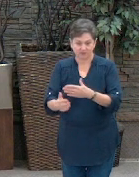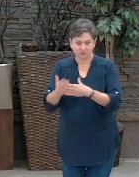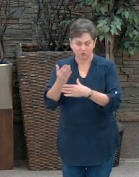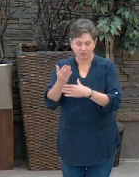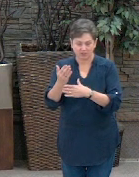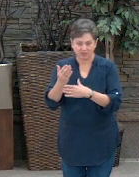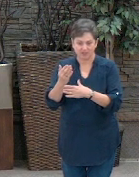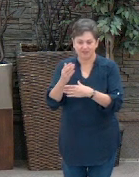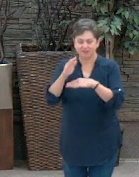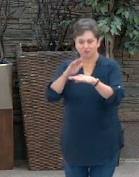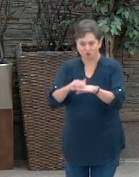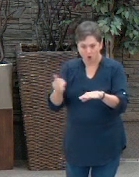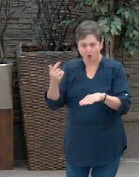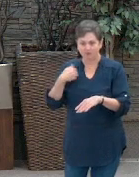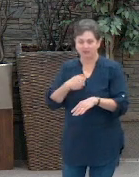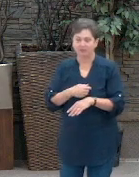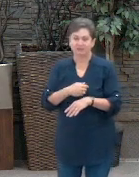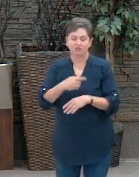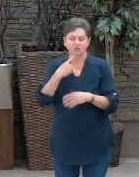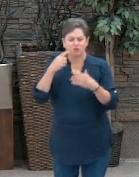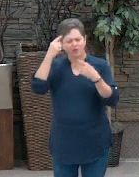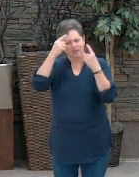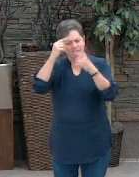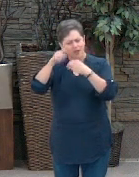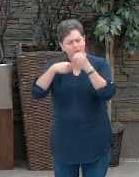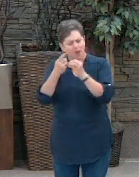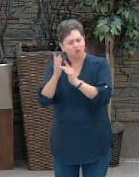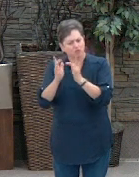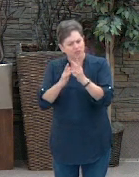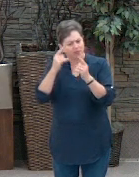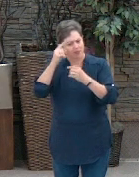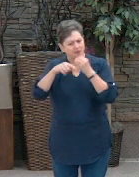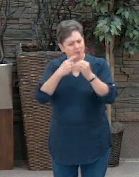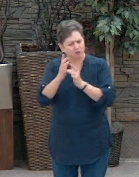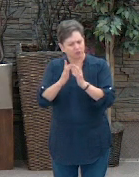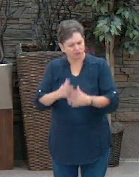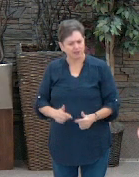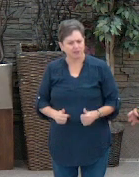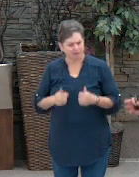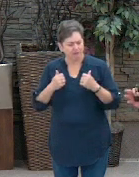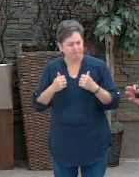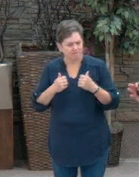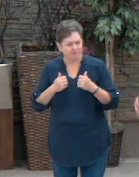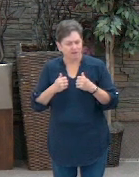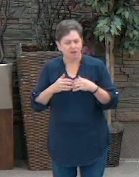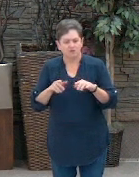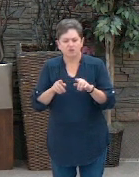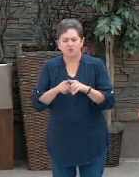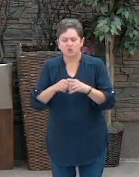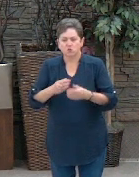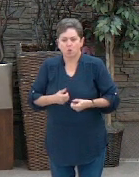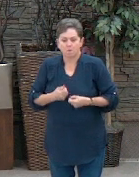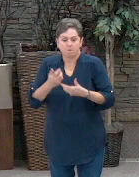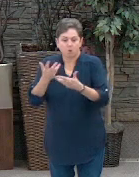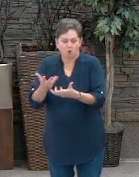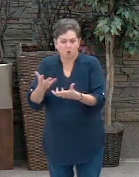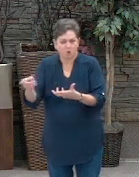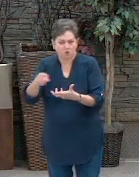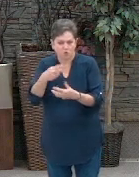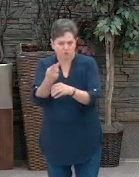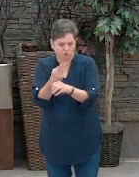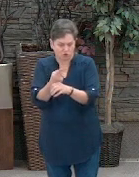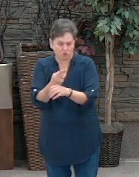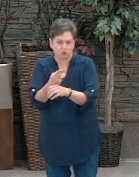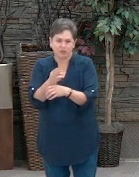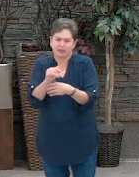called us to think about Jesus and think about his life. There's probably a poem that you have used